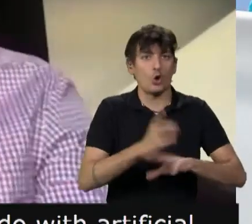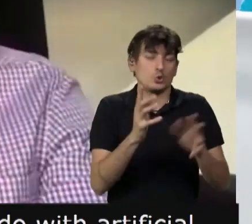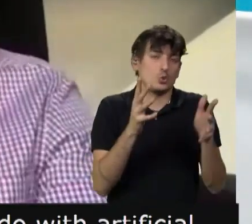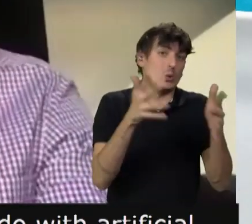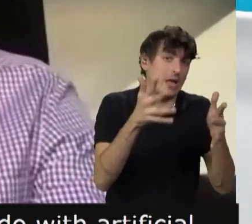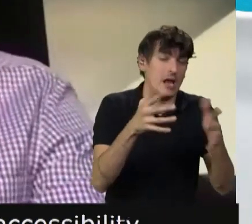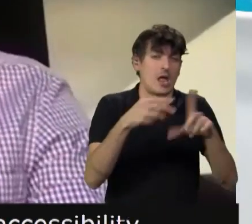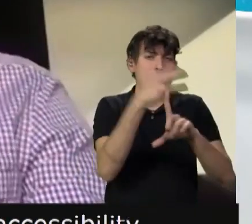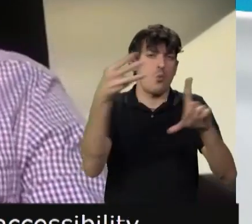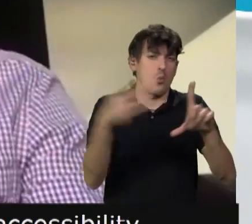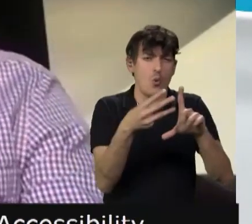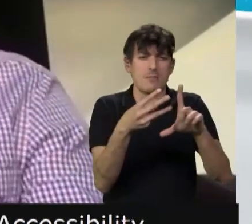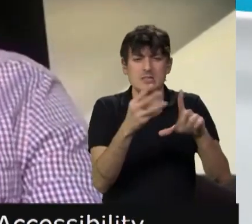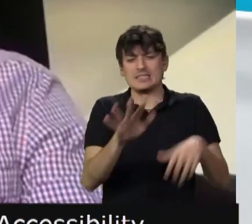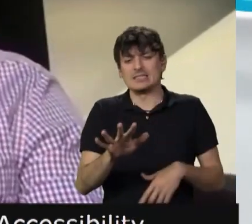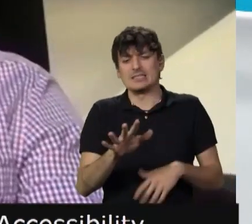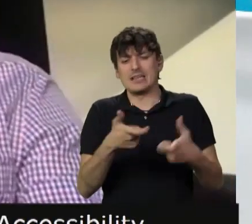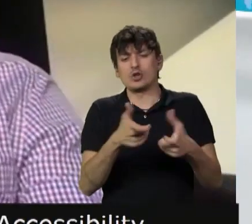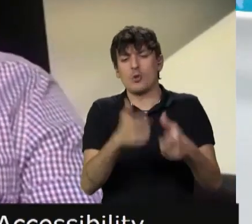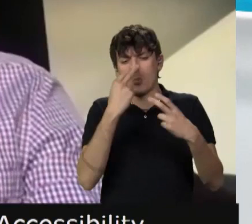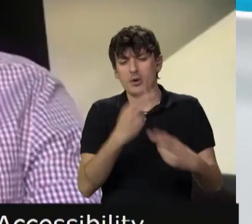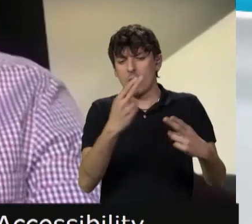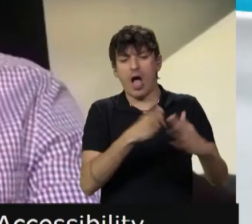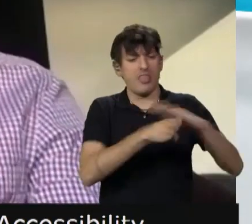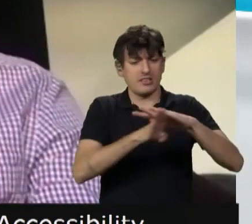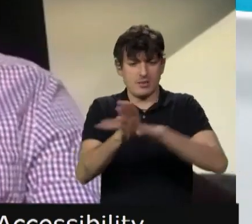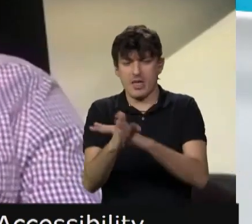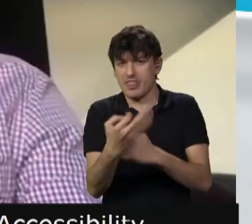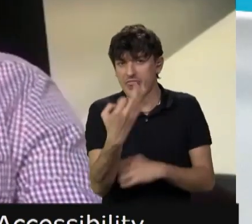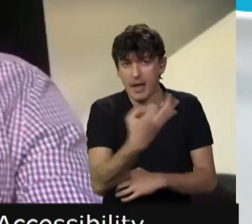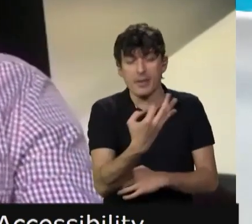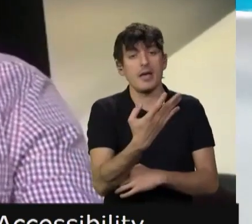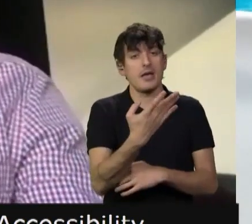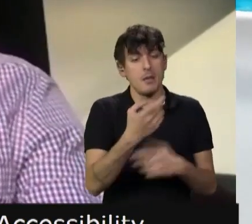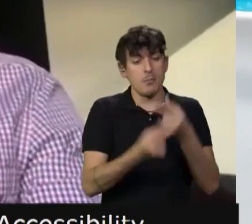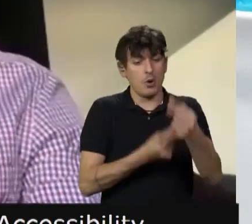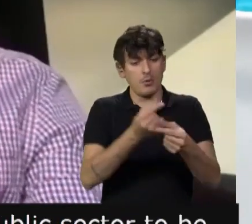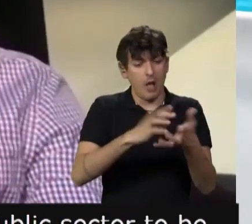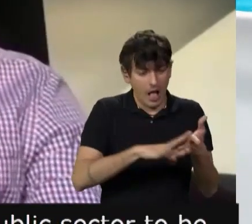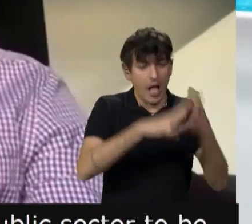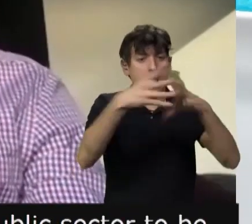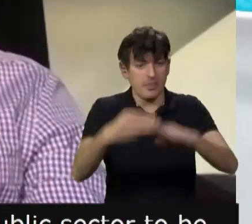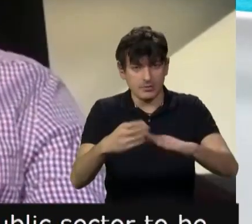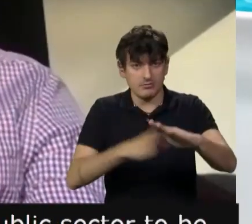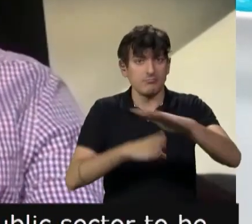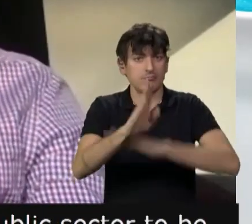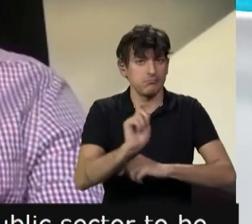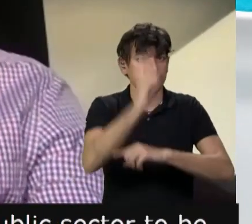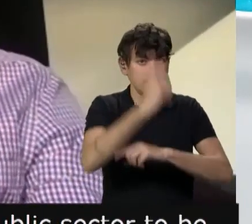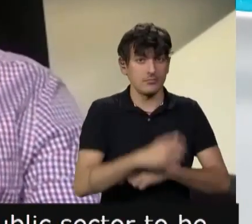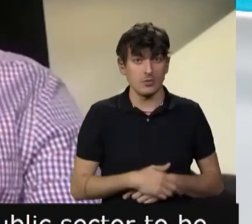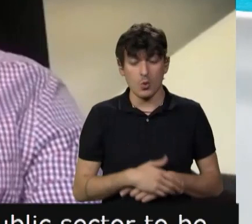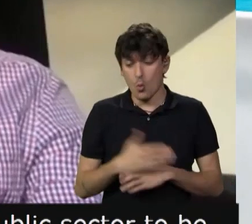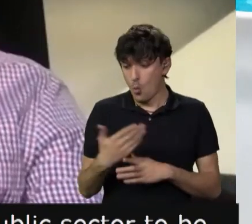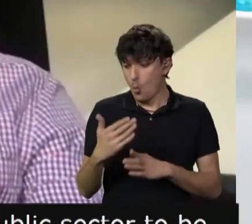suggests or obliges web pages in the public sector to be accessible and to adapt little by little to accessibility.